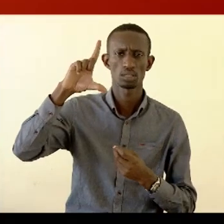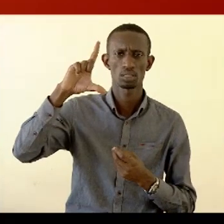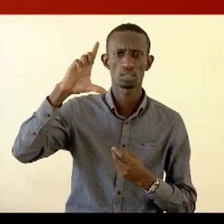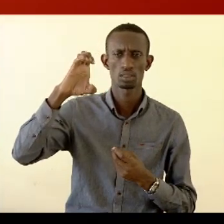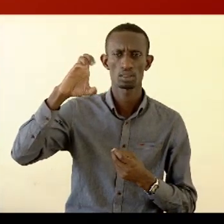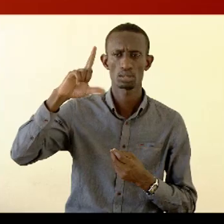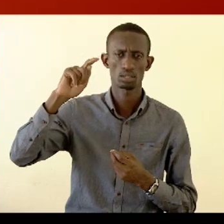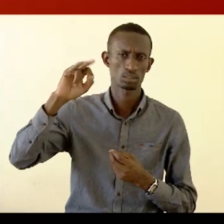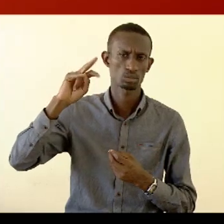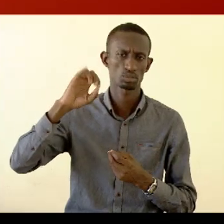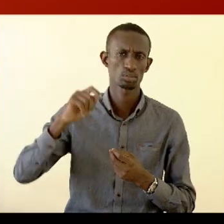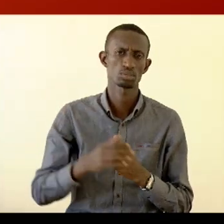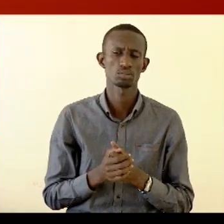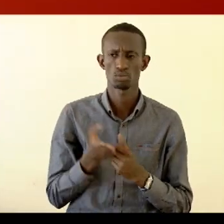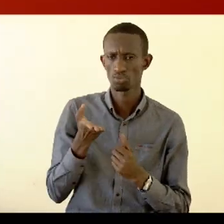levels occupied.